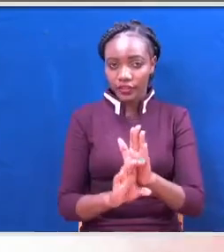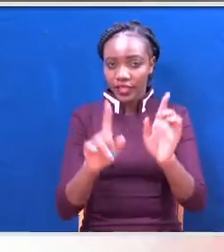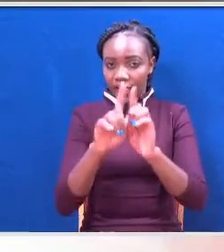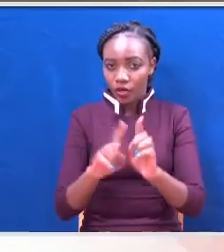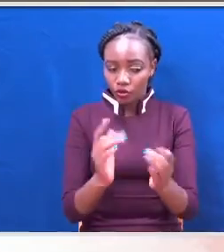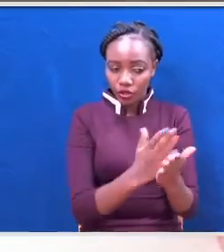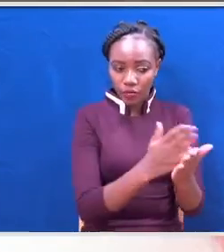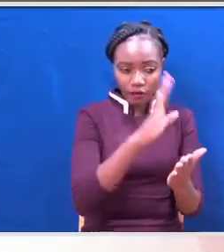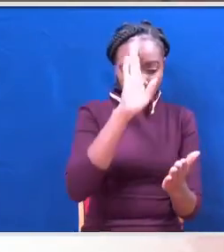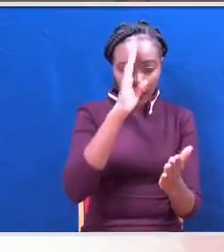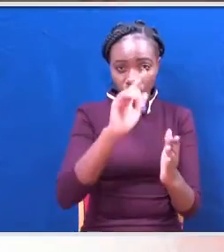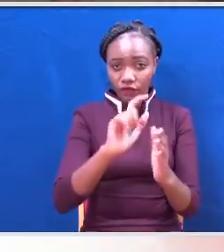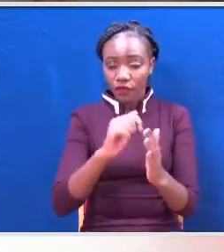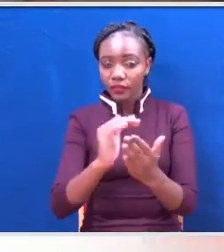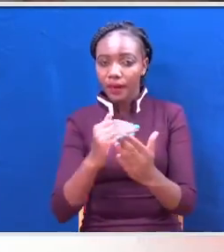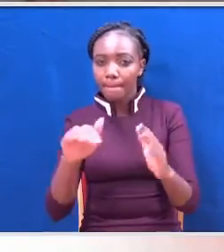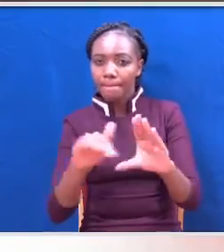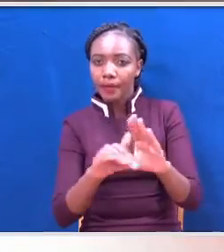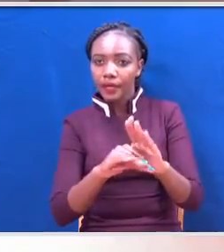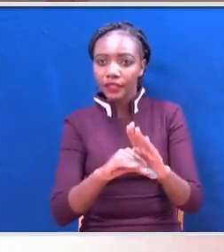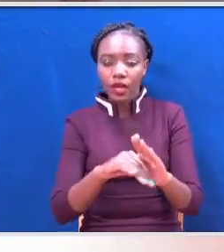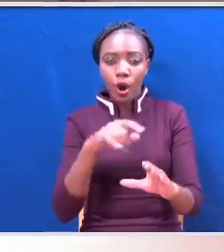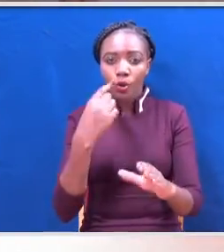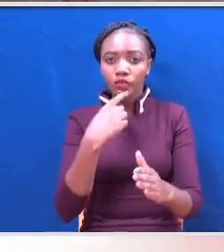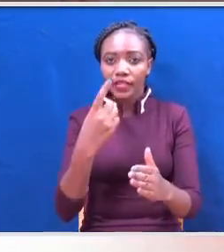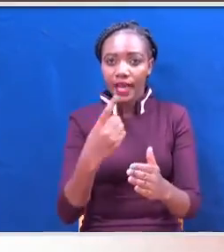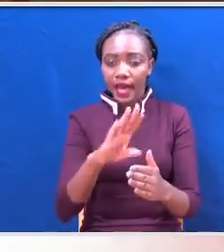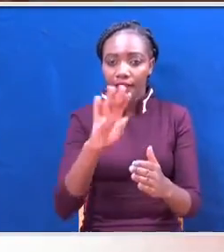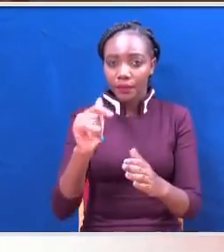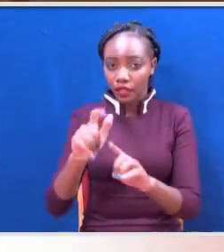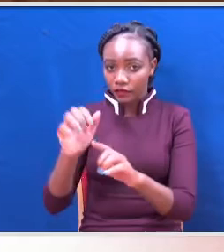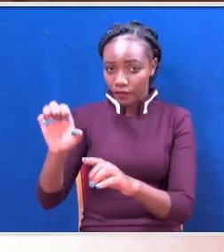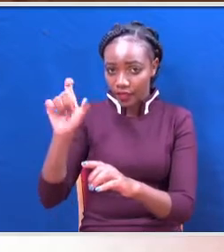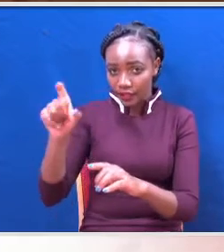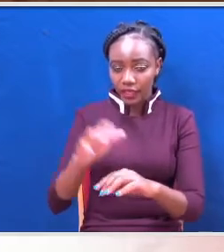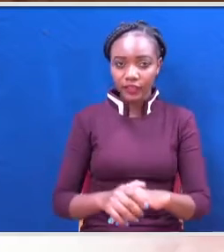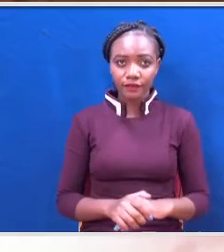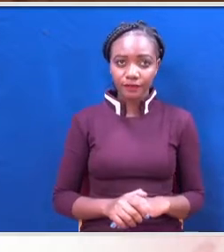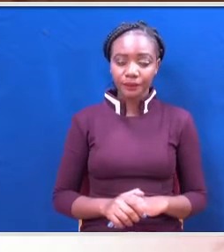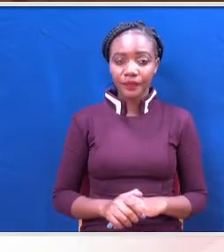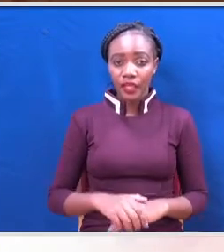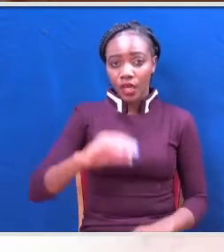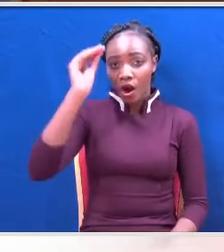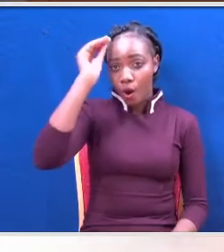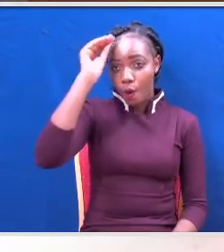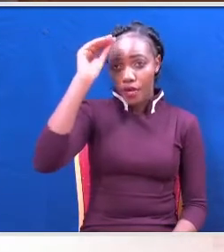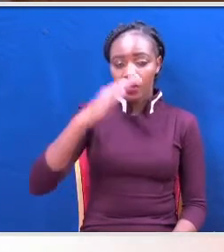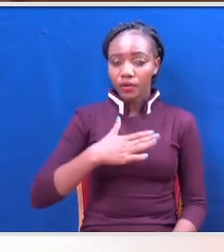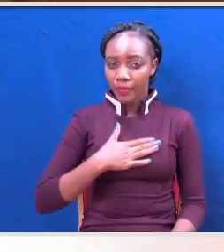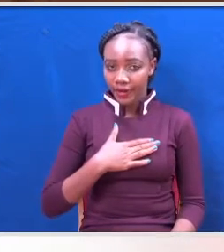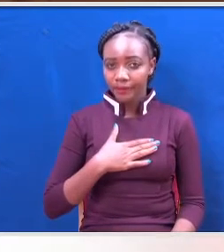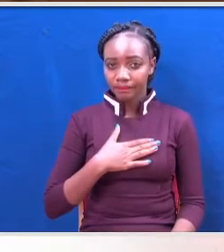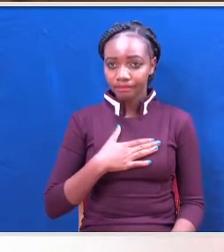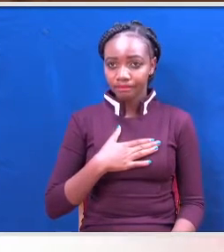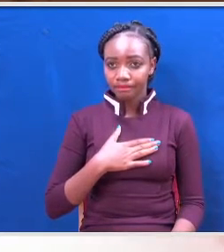of members that the bill was parliamentary and emanated from executive. It is my strong view that this